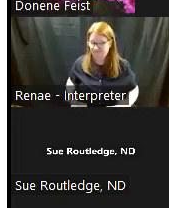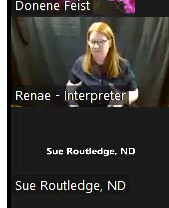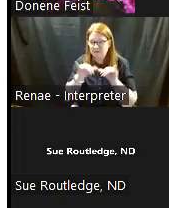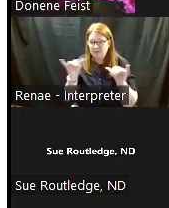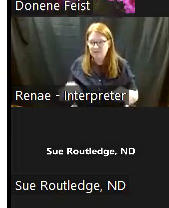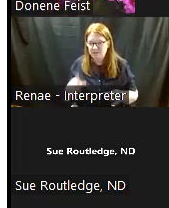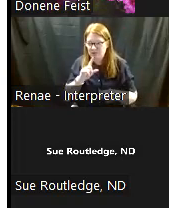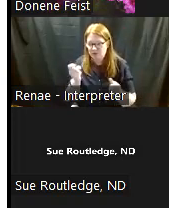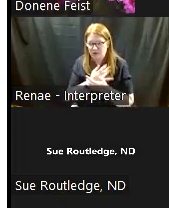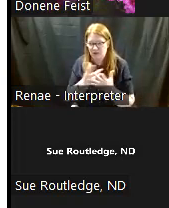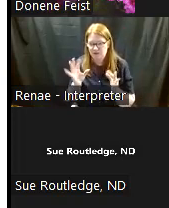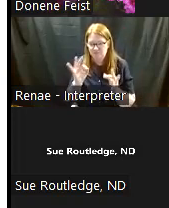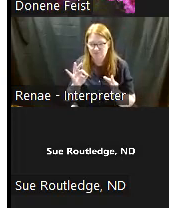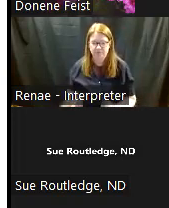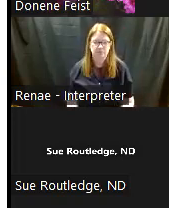Next.